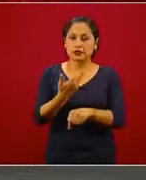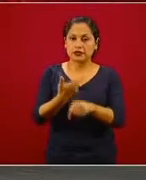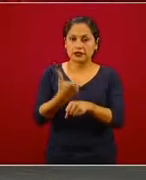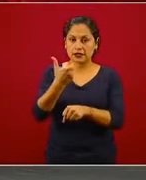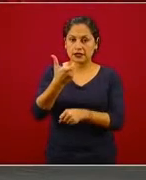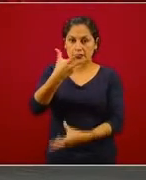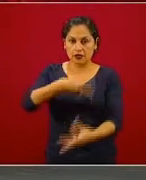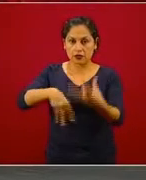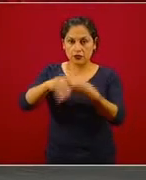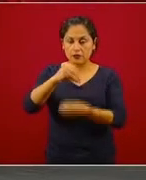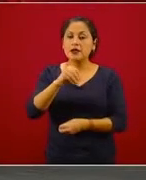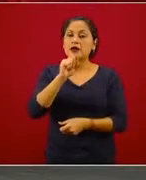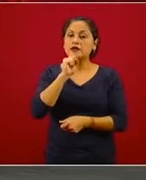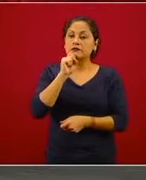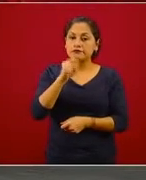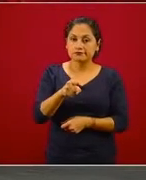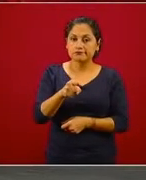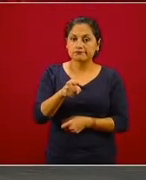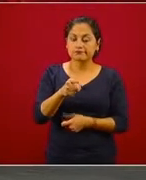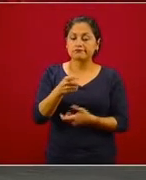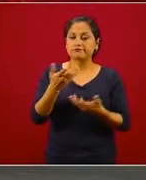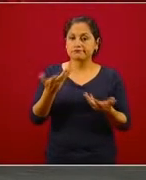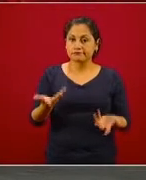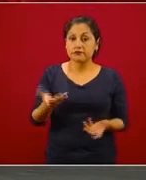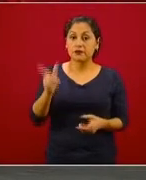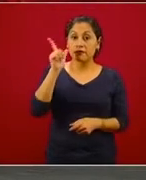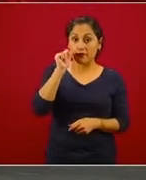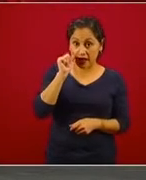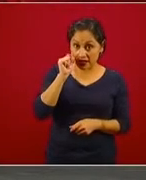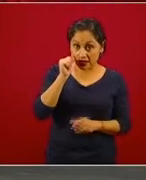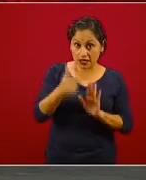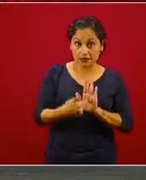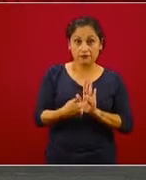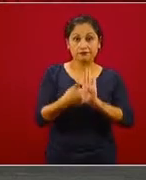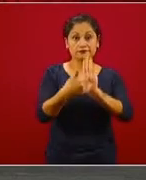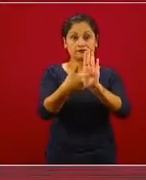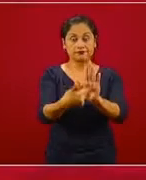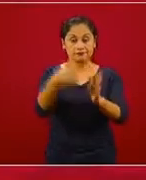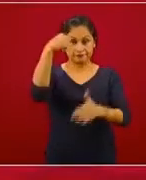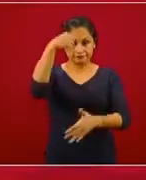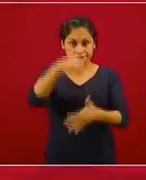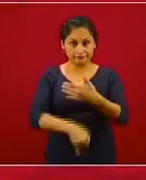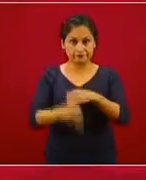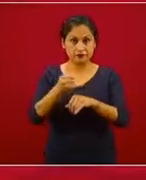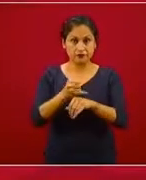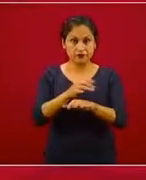helping all on this in this situation with people in the Ministry of Economy. And well,